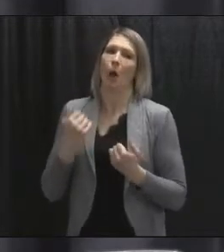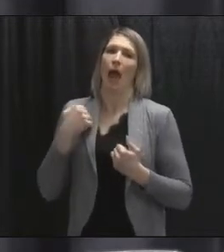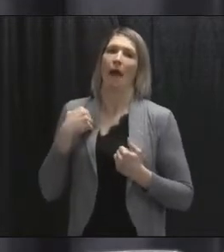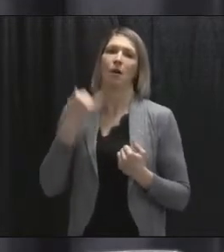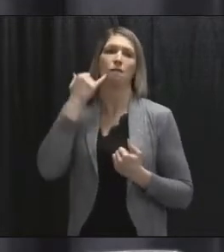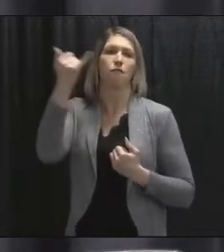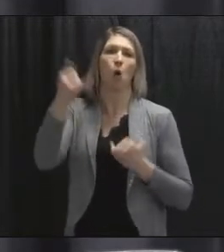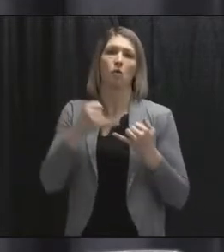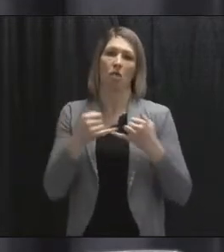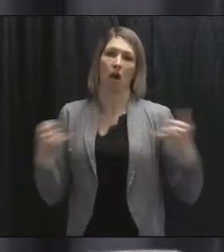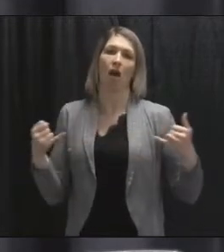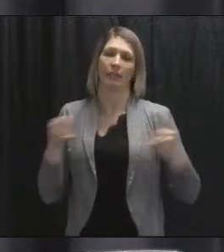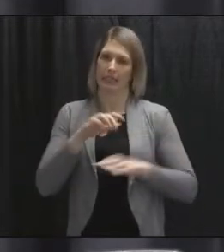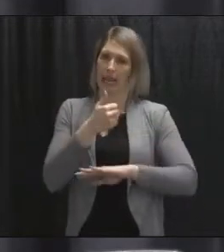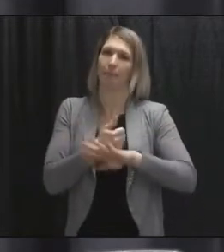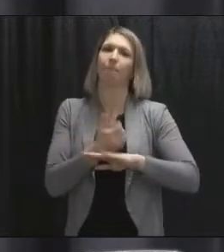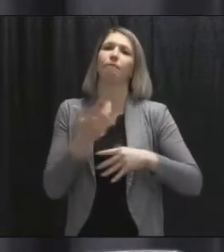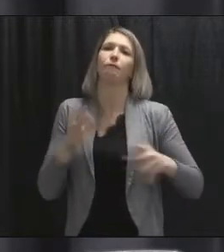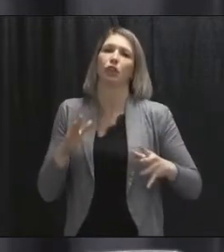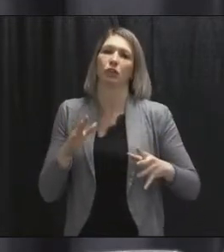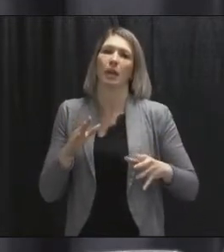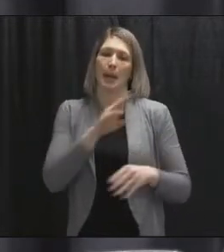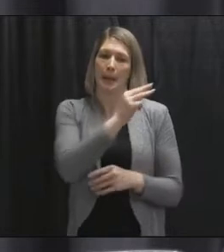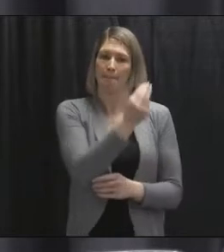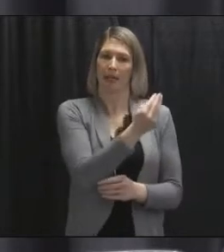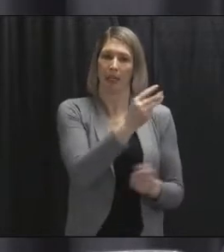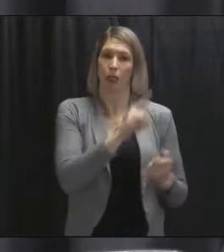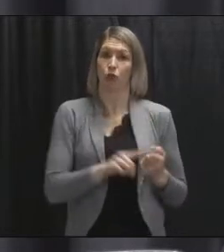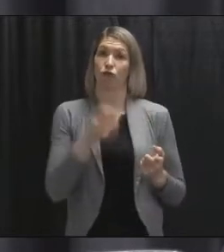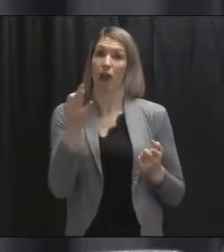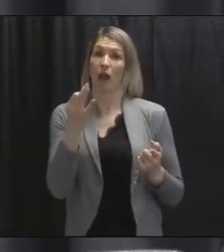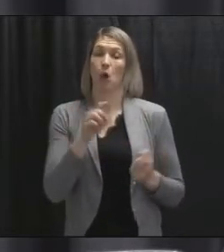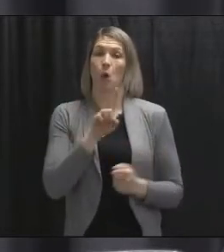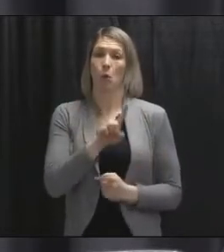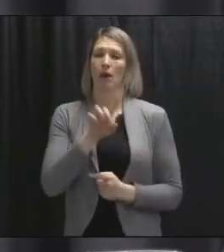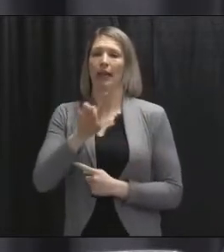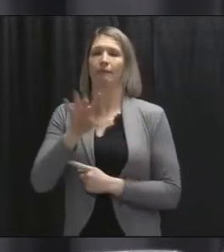call Monday to Friday during the working day, and that is